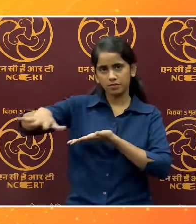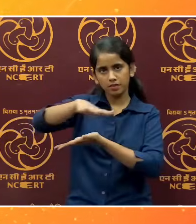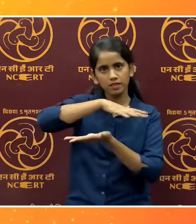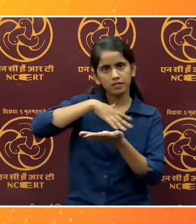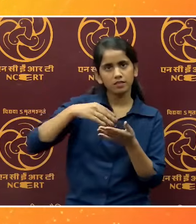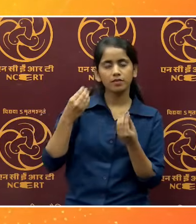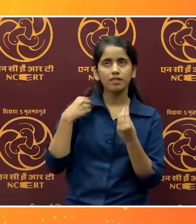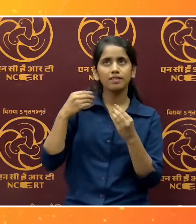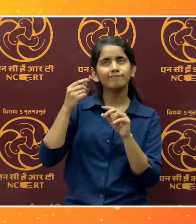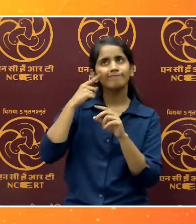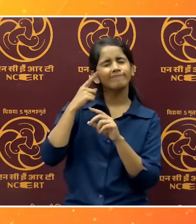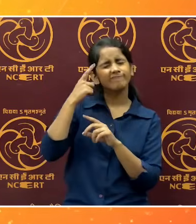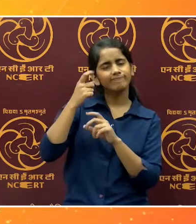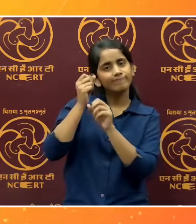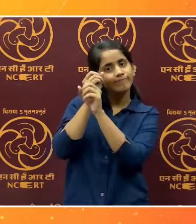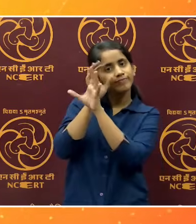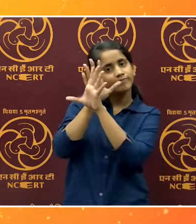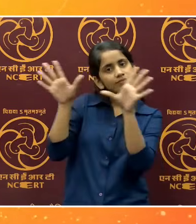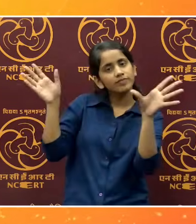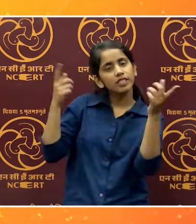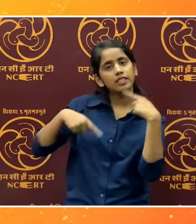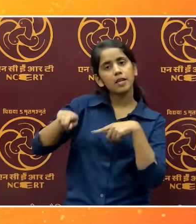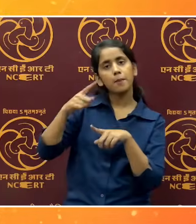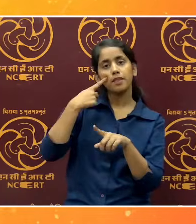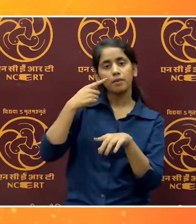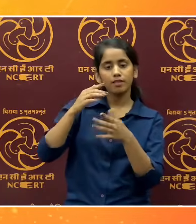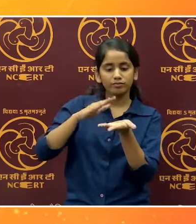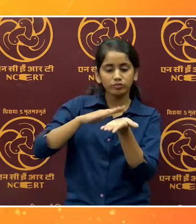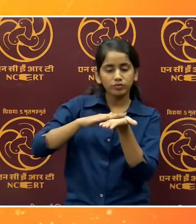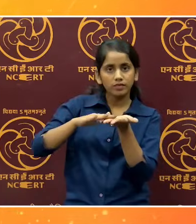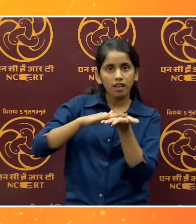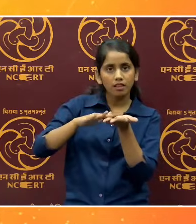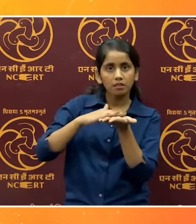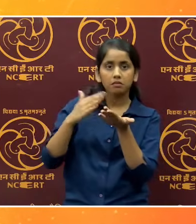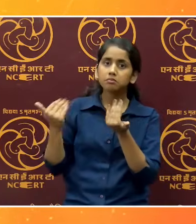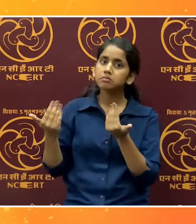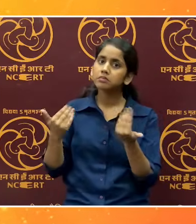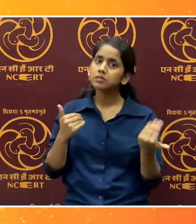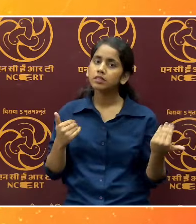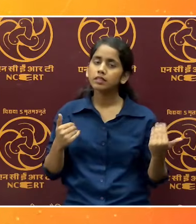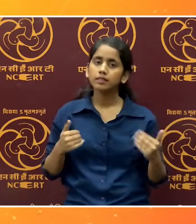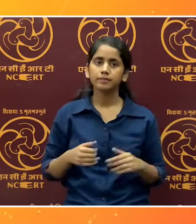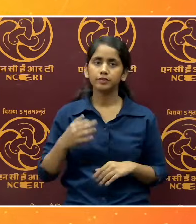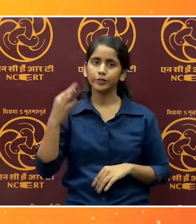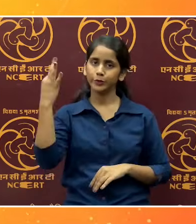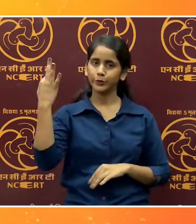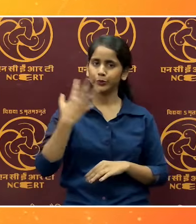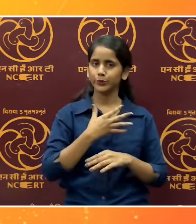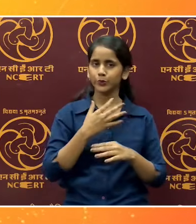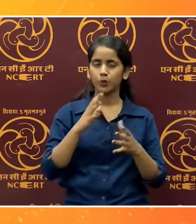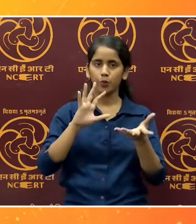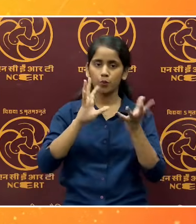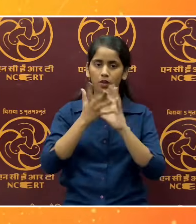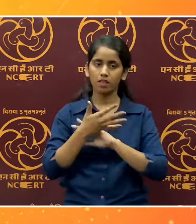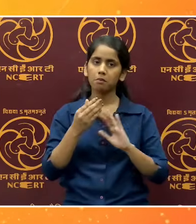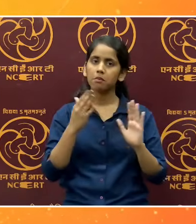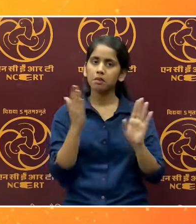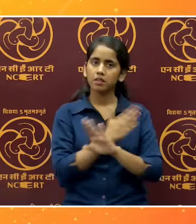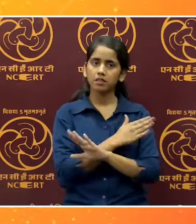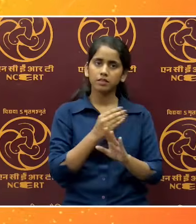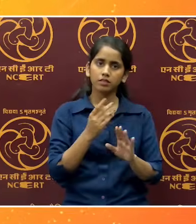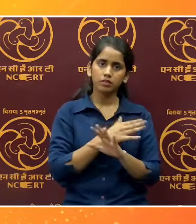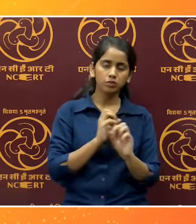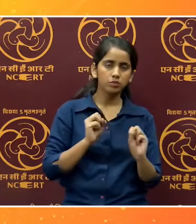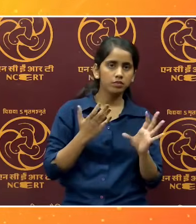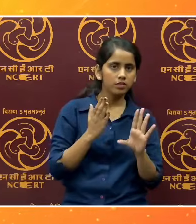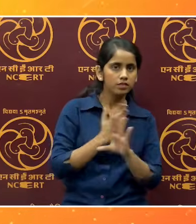them imagine, and also give them a sensory experience with all the things, the new words which I have already mentioned in the